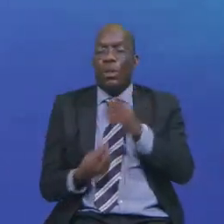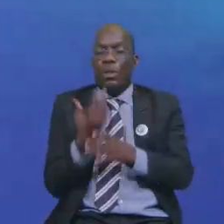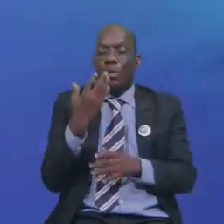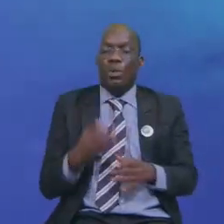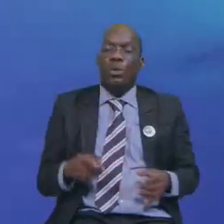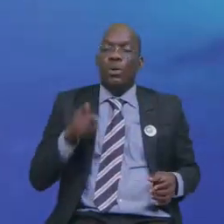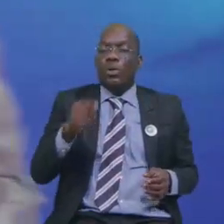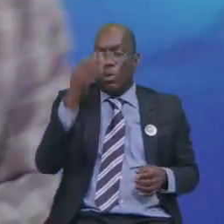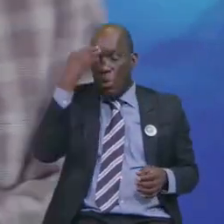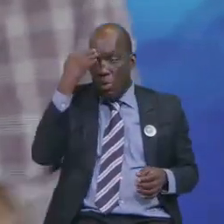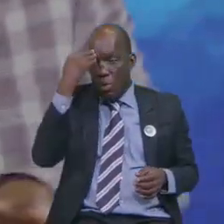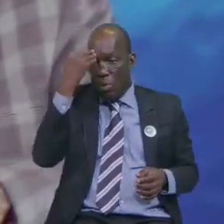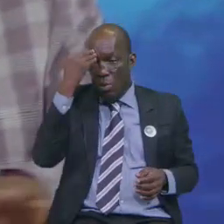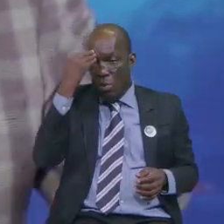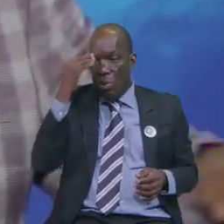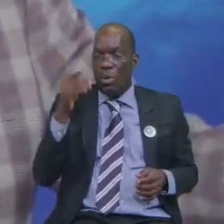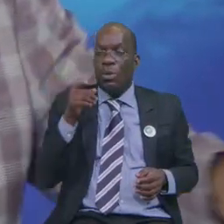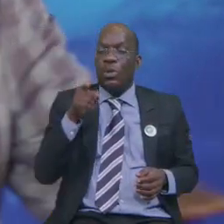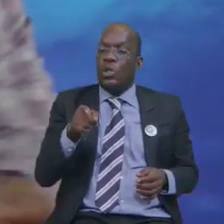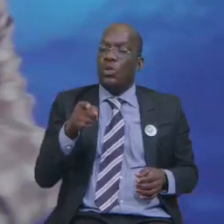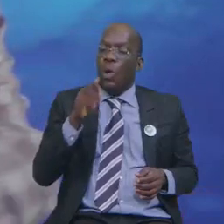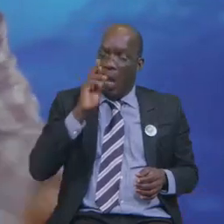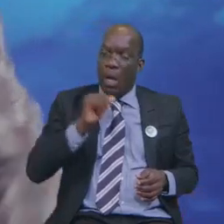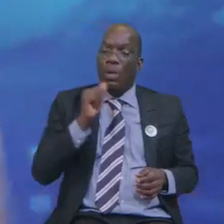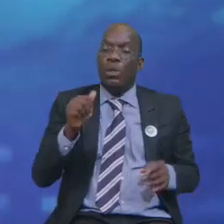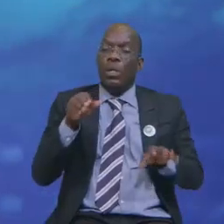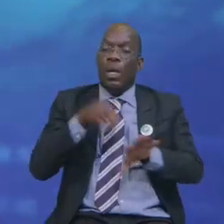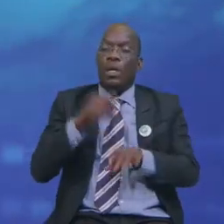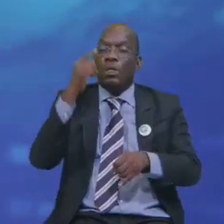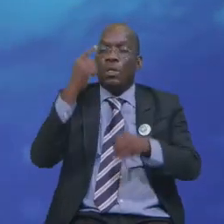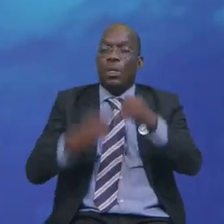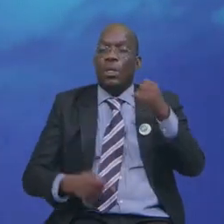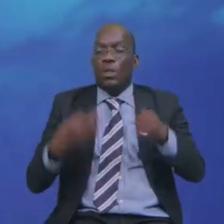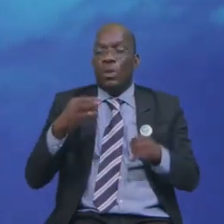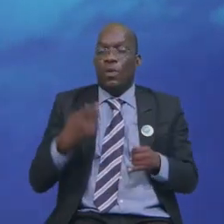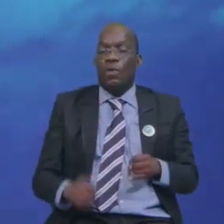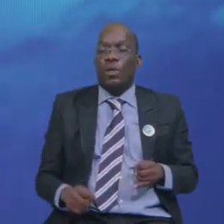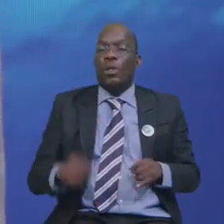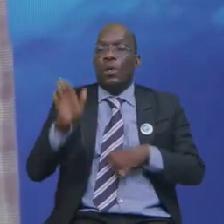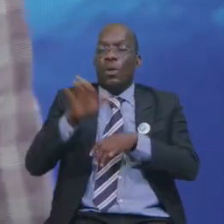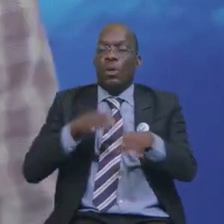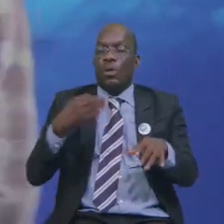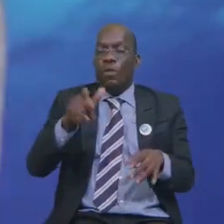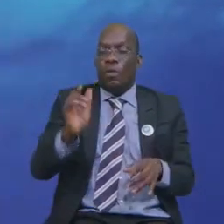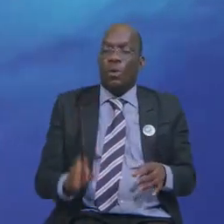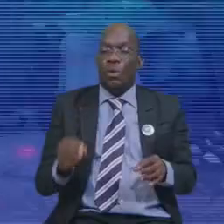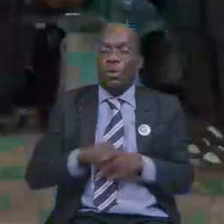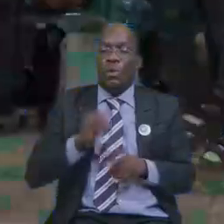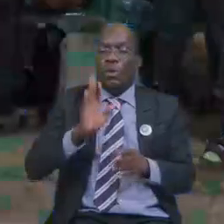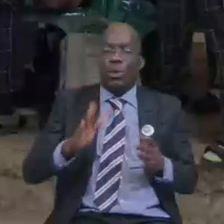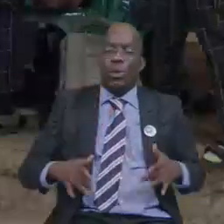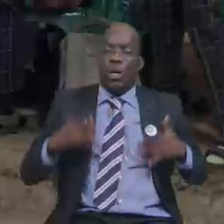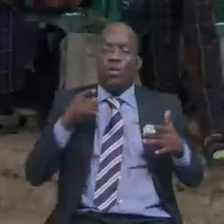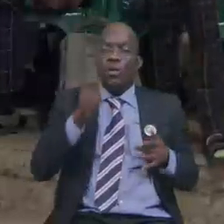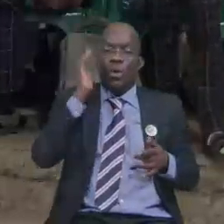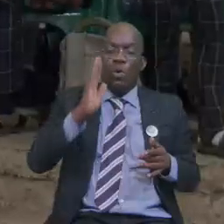know, you are not at the end of the calling of God in your life. You'll grow. And